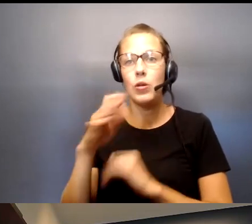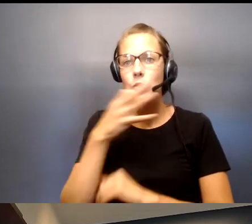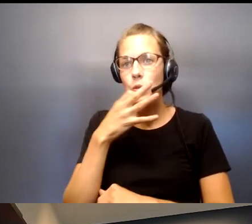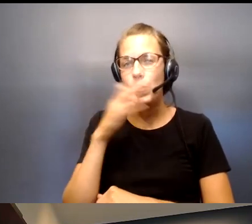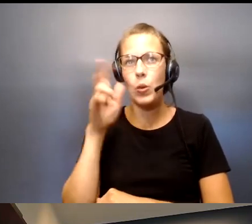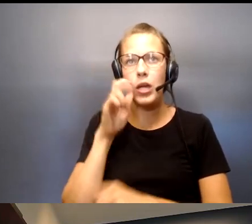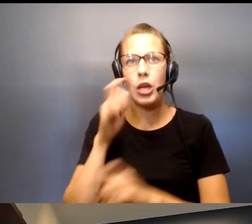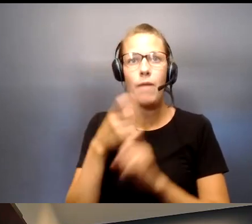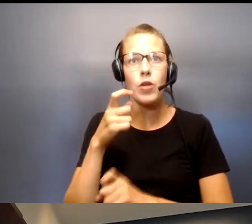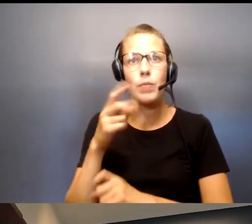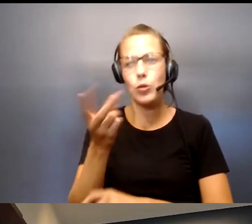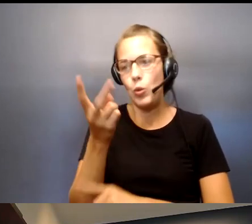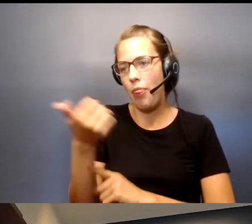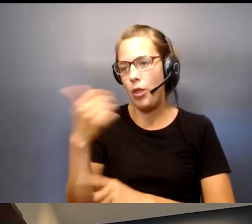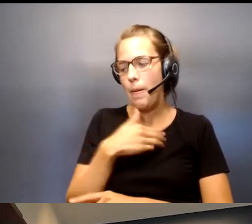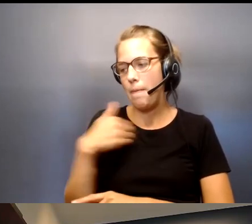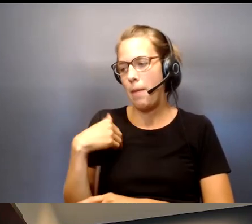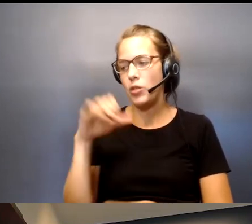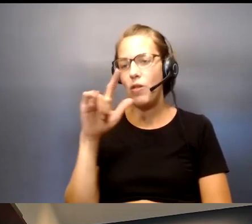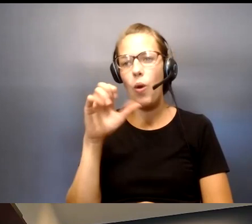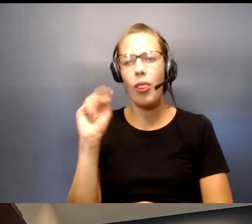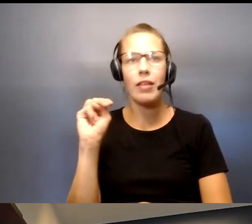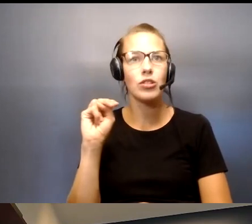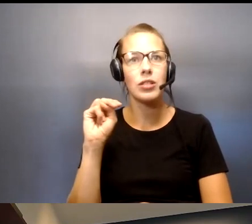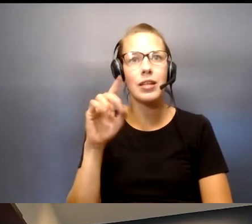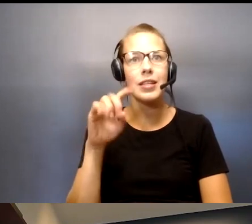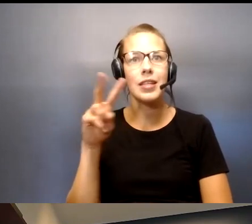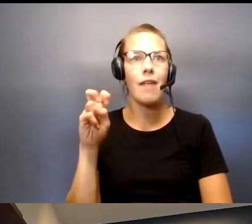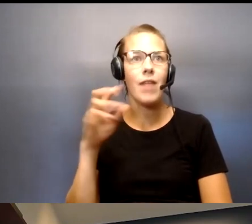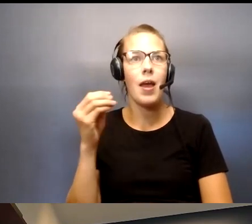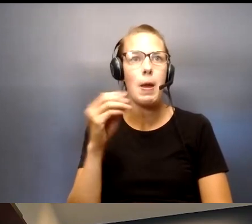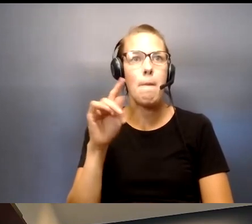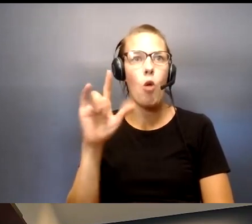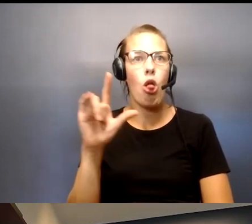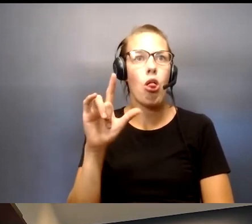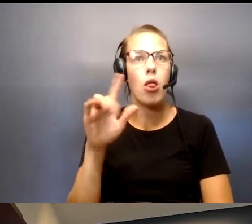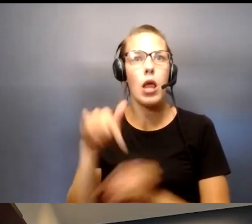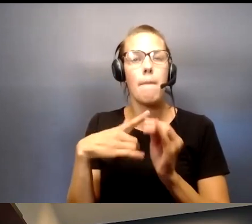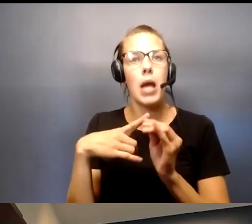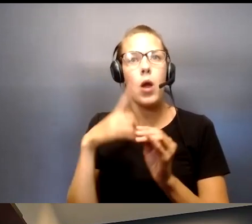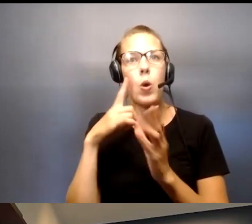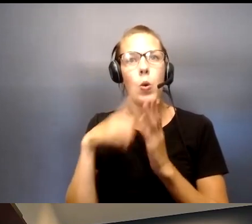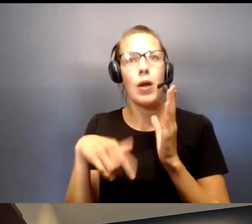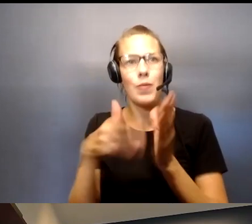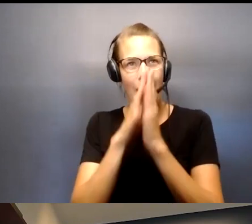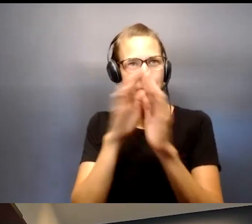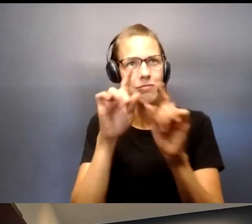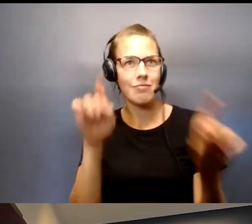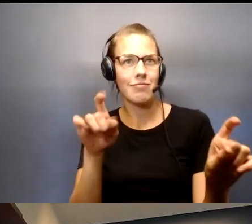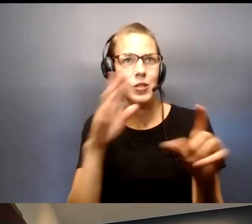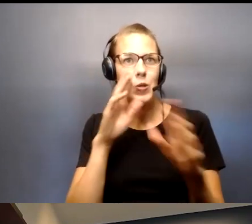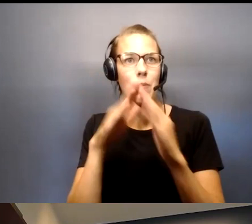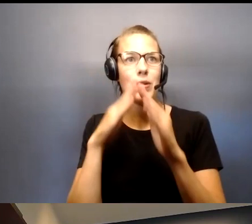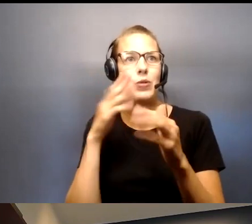hear from two other members of the coalition, Dave and Paul, about what our ask is of the community to help